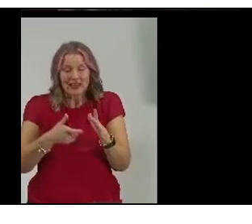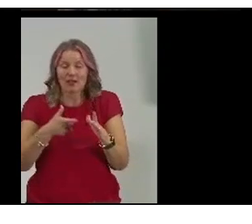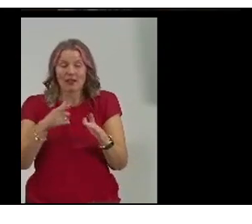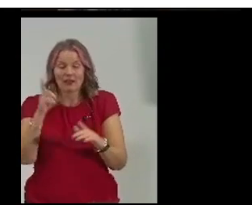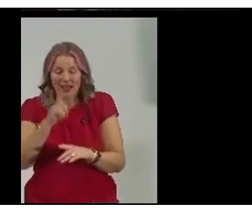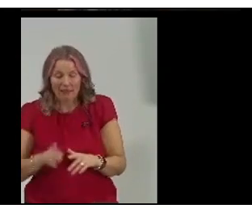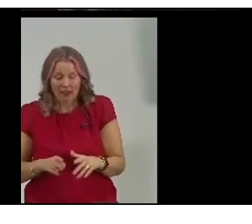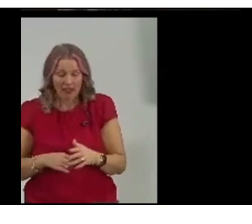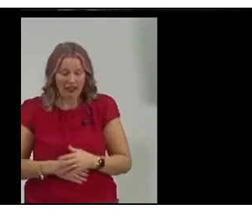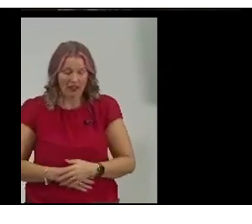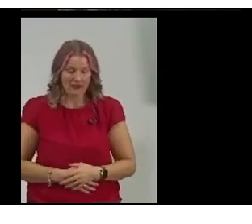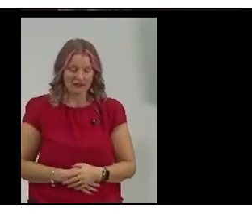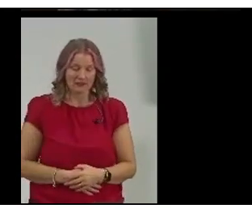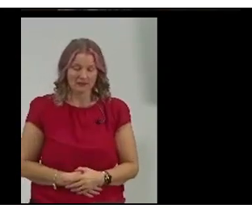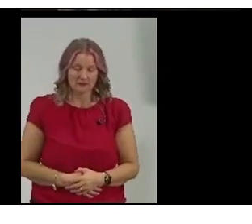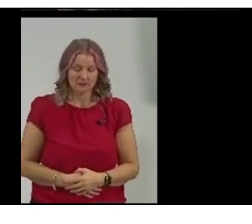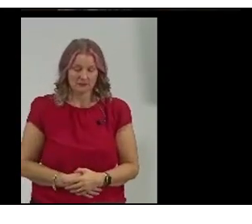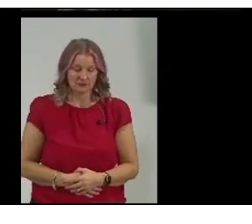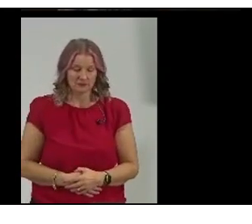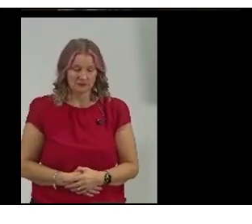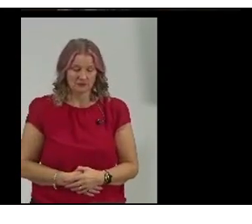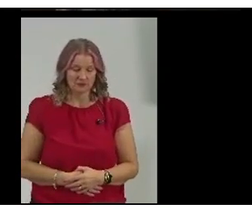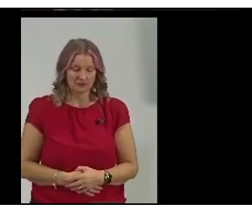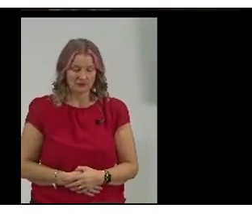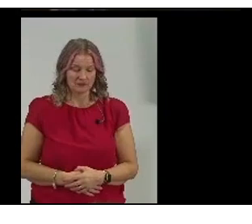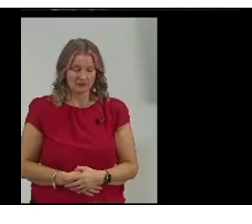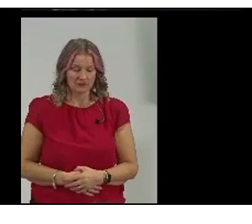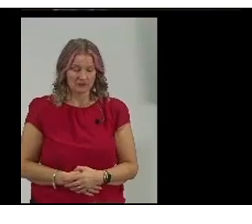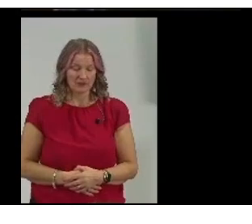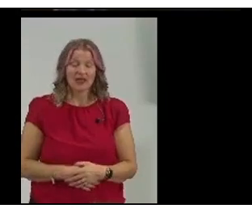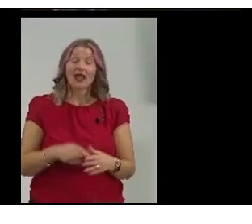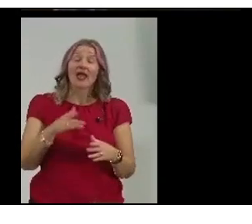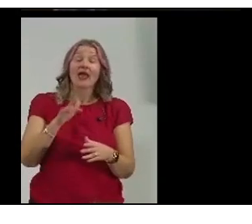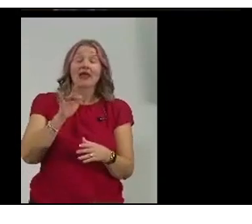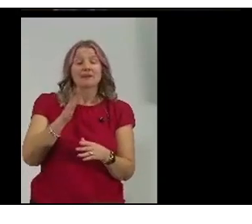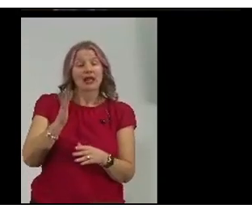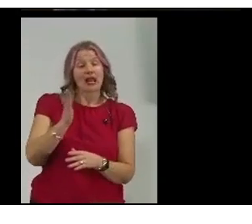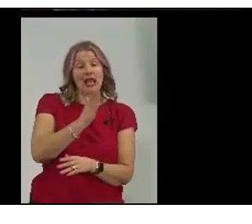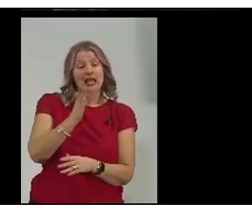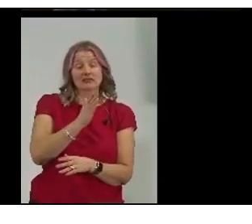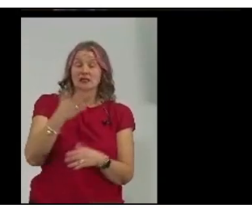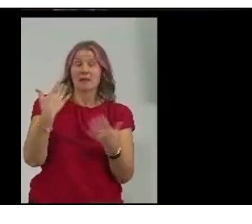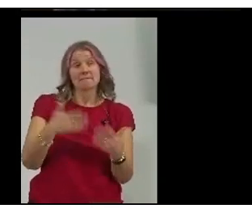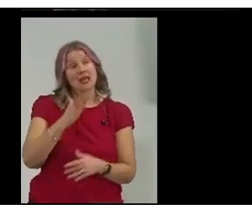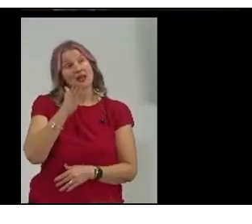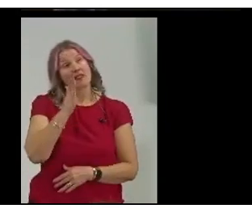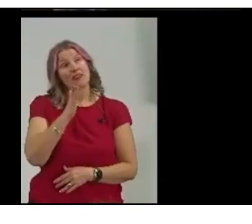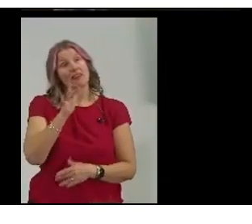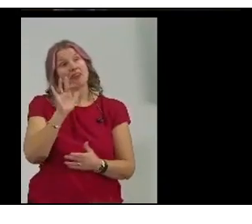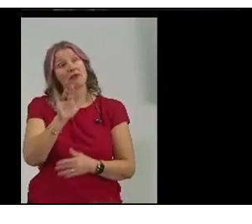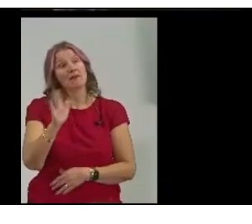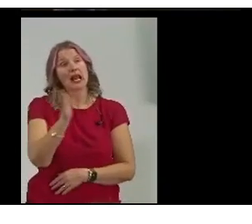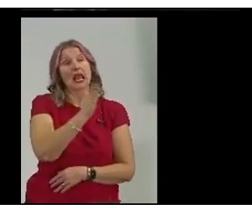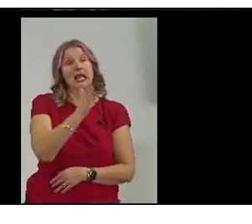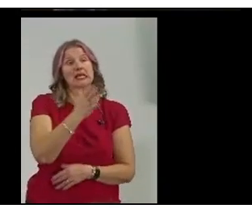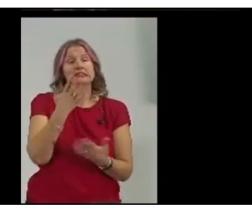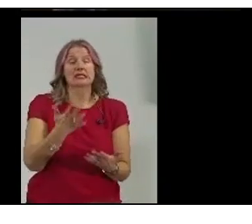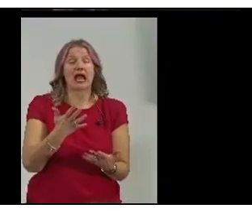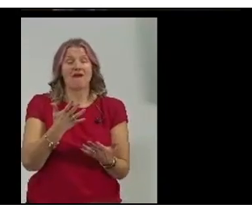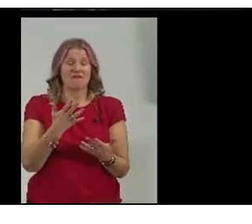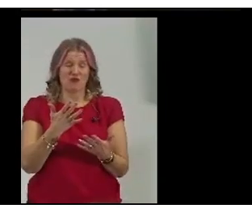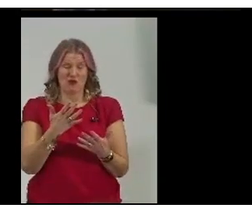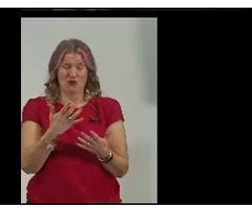determination. Let's say it's another term to add to the thing. But having said that, I've been in the Middle East for around last 10 years now, and I've